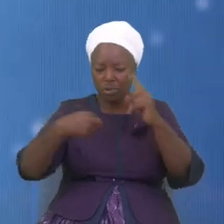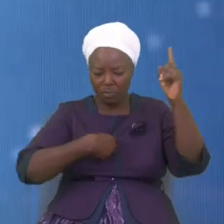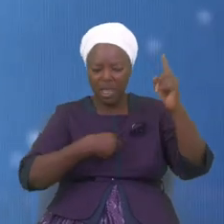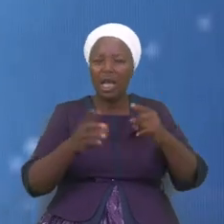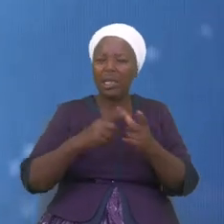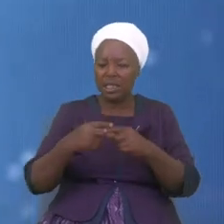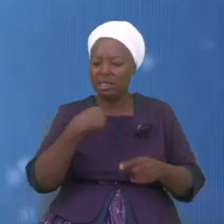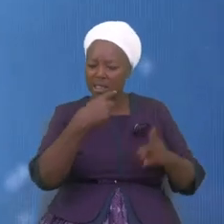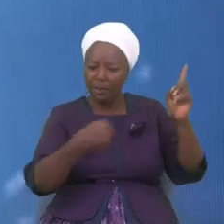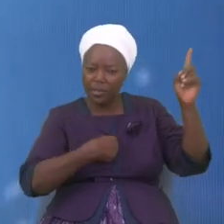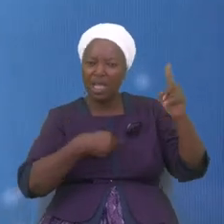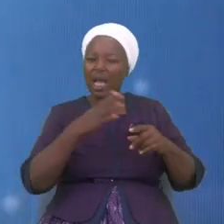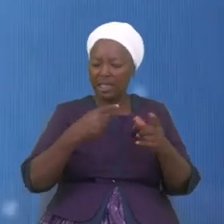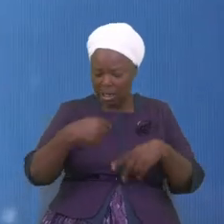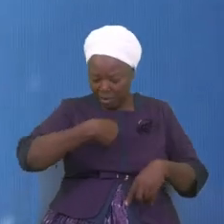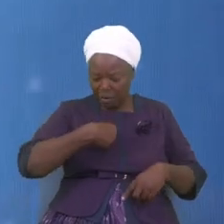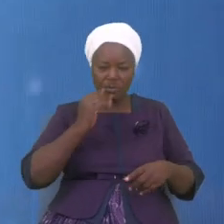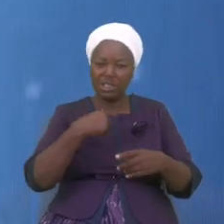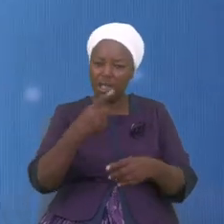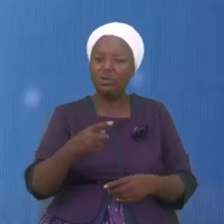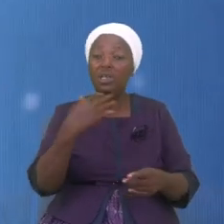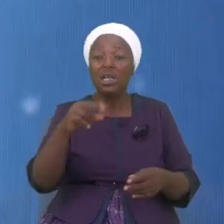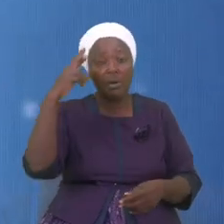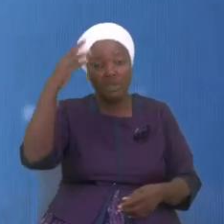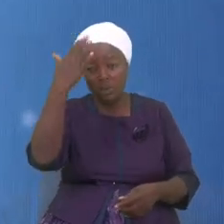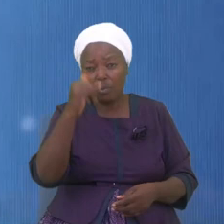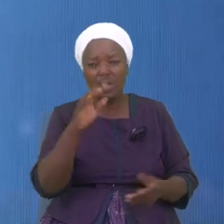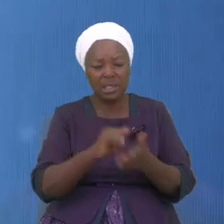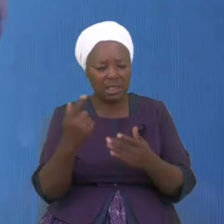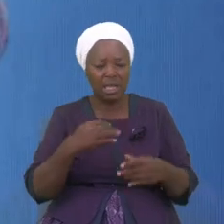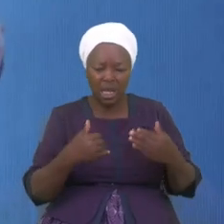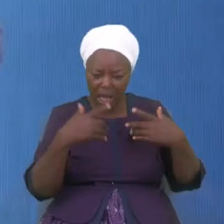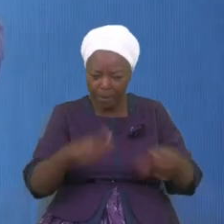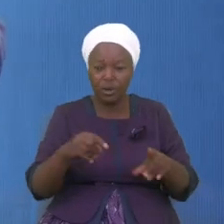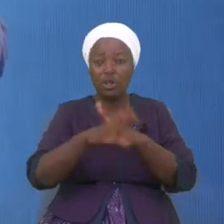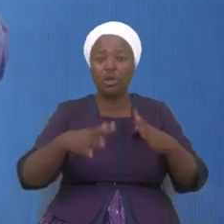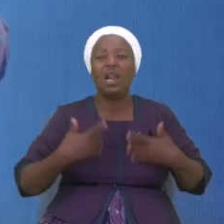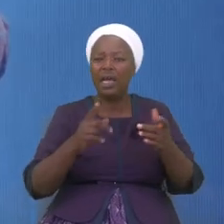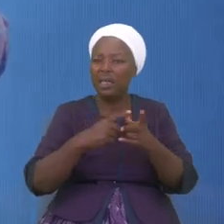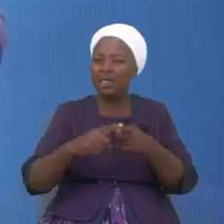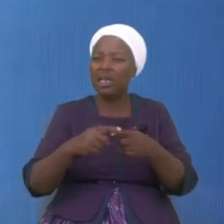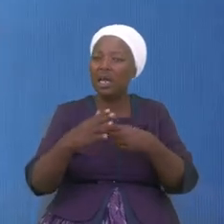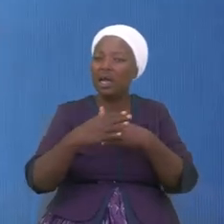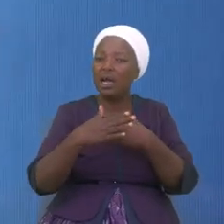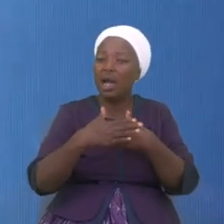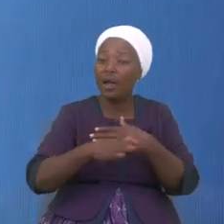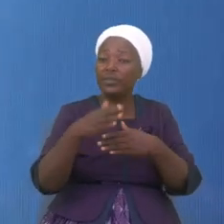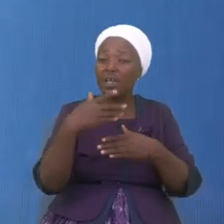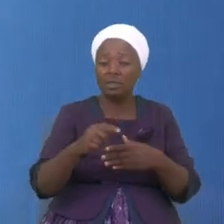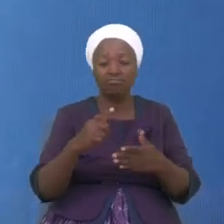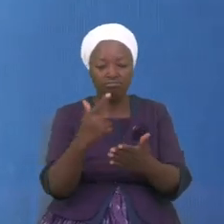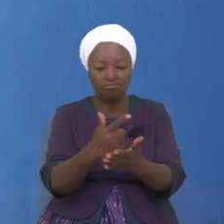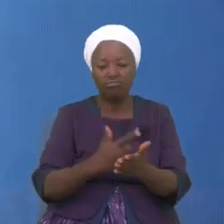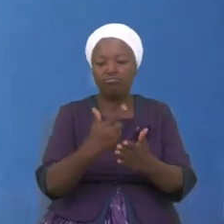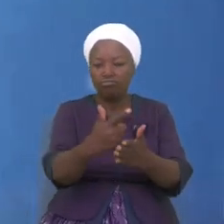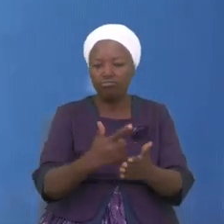me, and I will tell you the reason why that thing has taken place. And after the discussion,